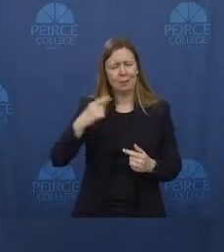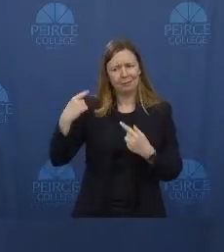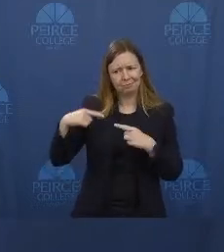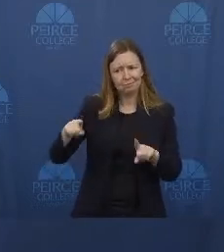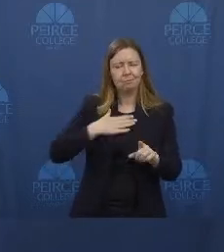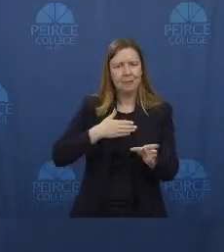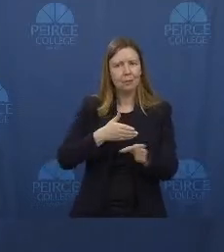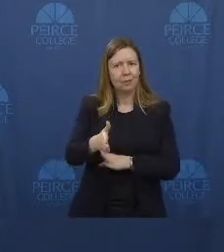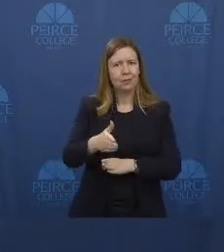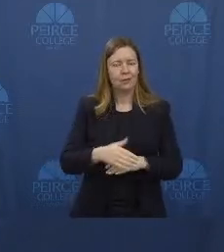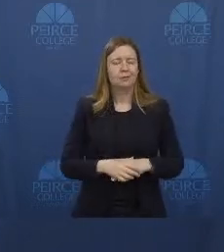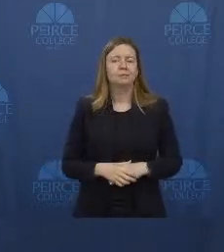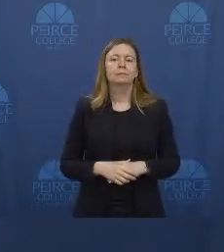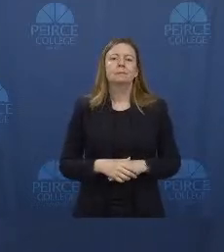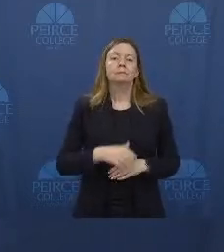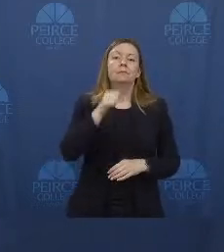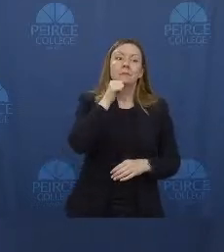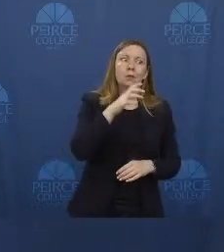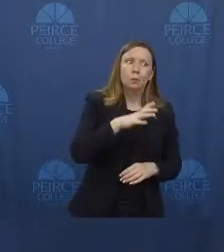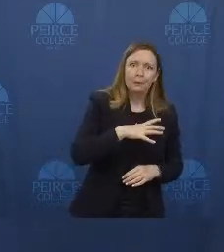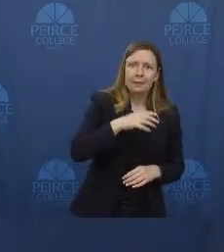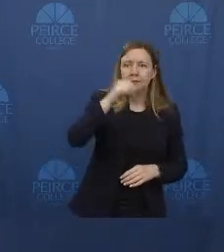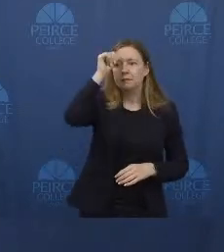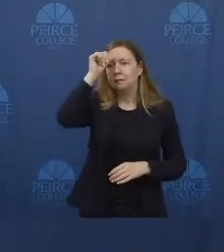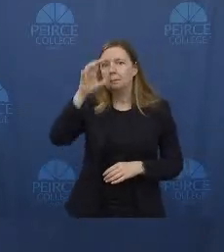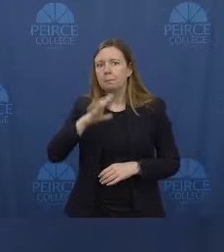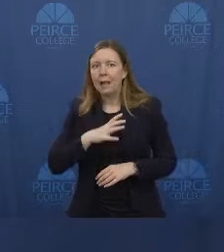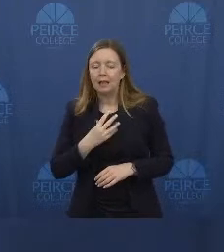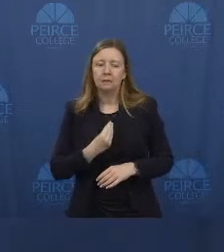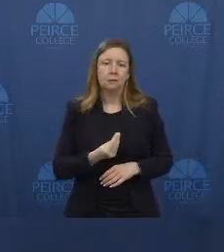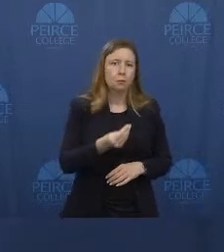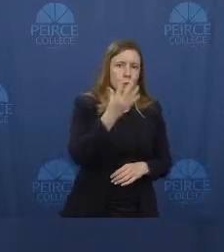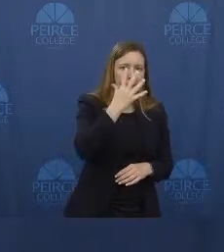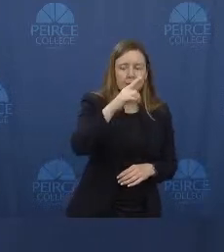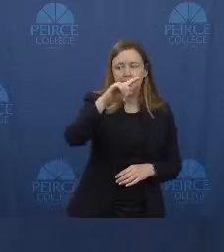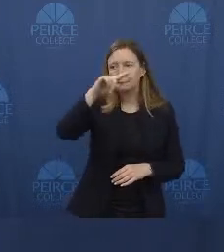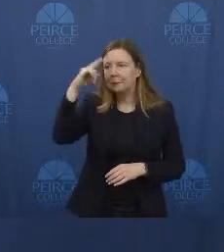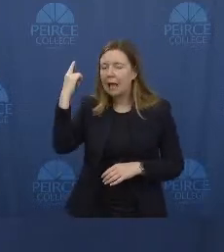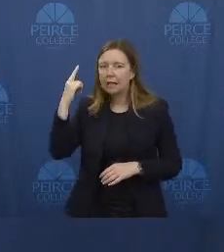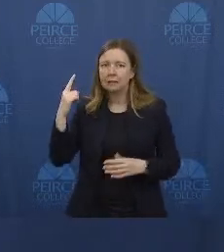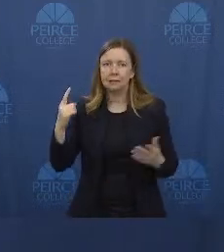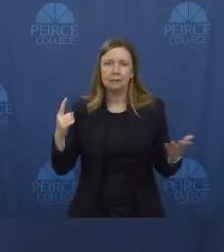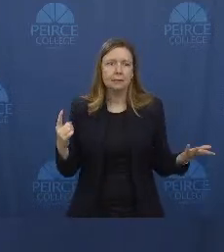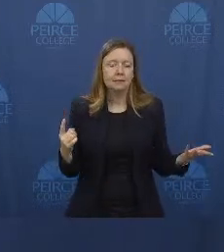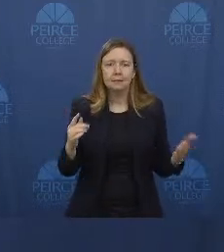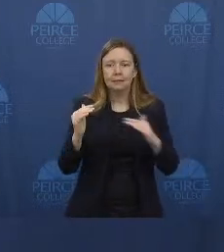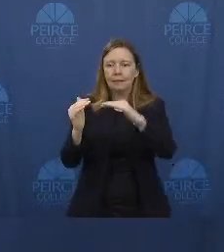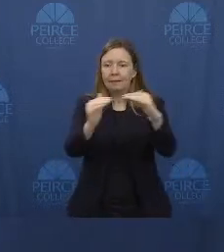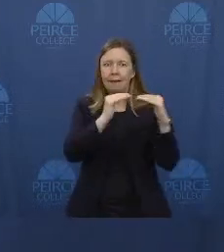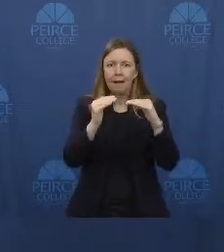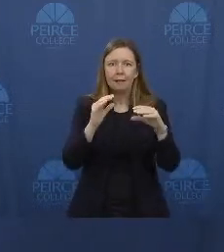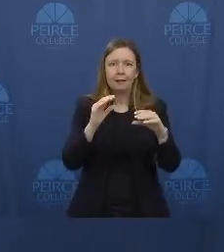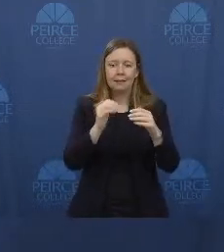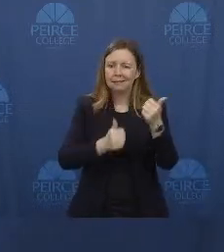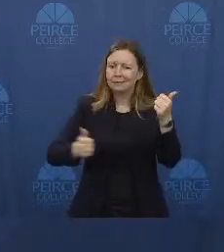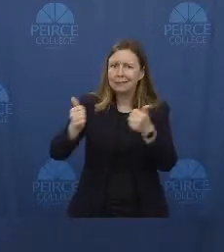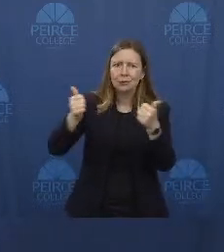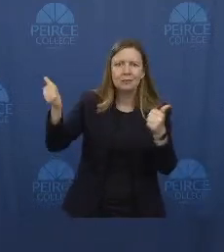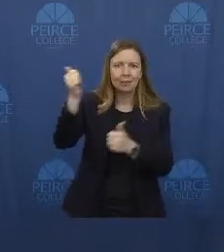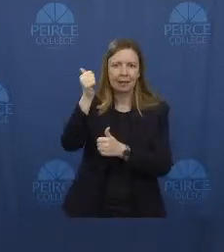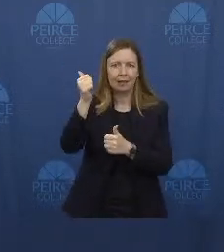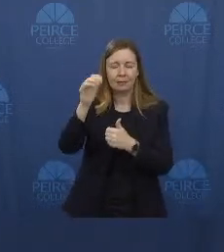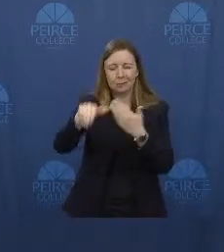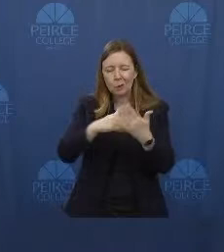career. Women, men, white, black, colleagues, and senior executives